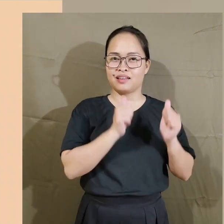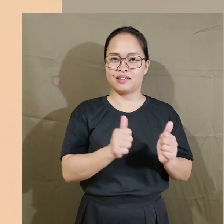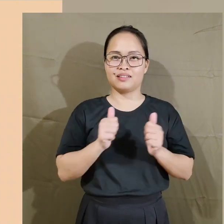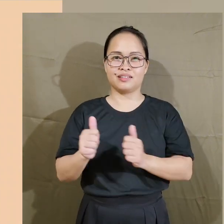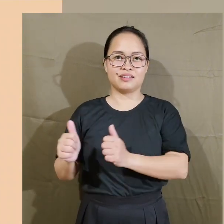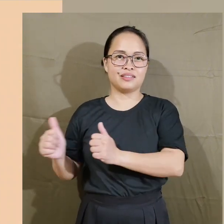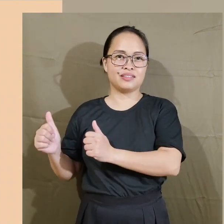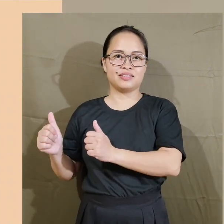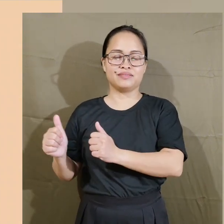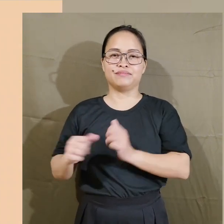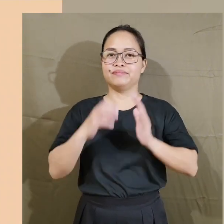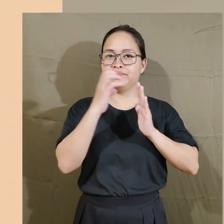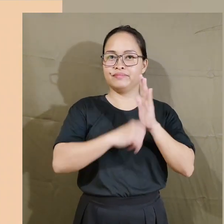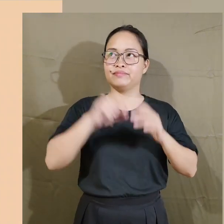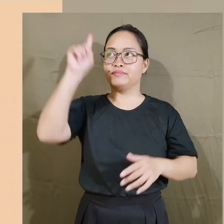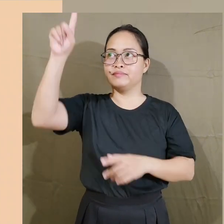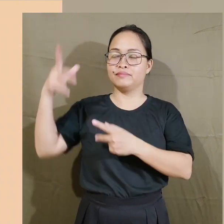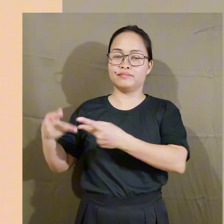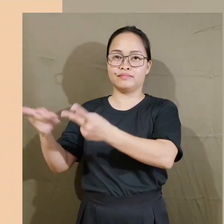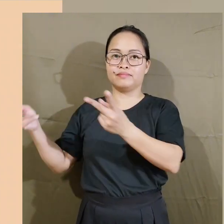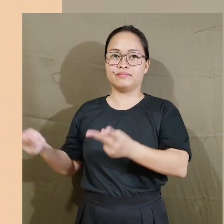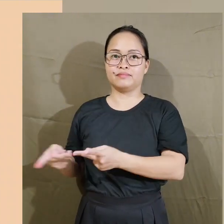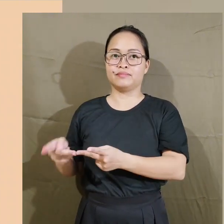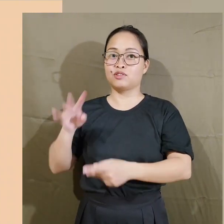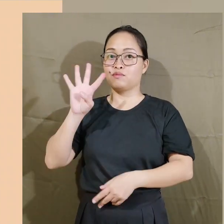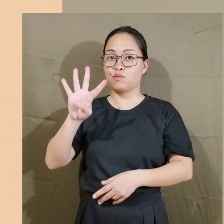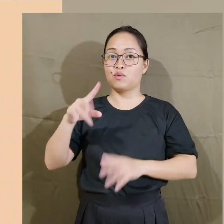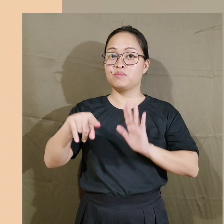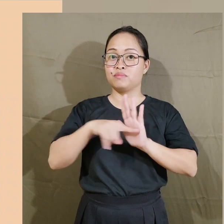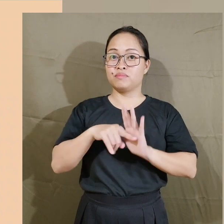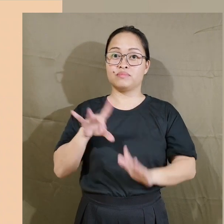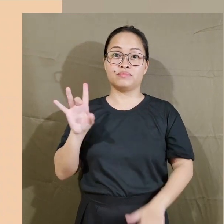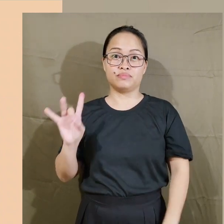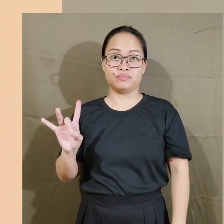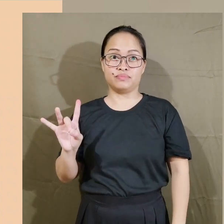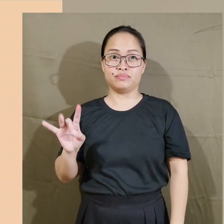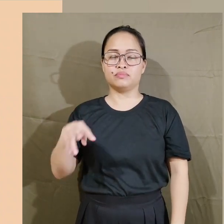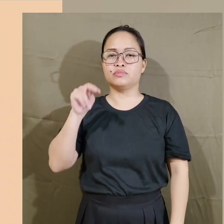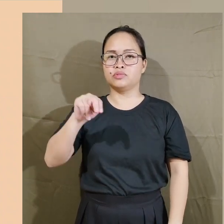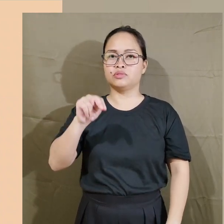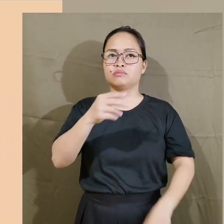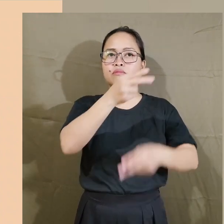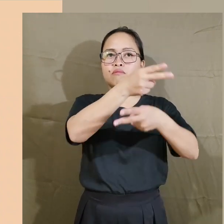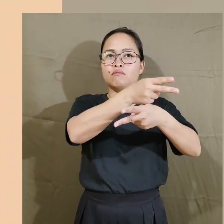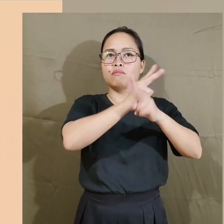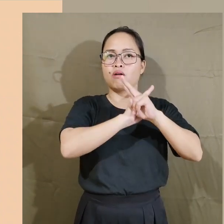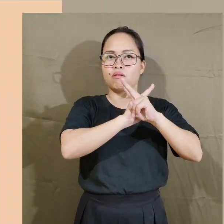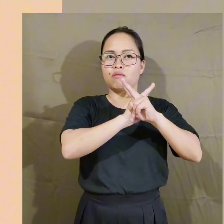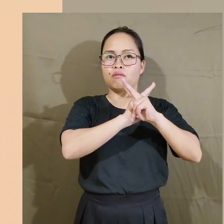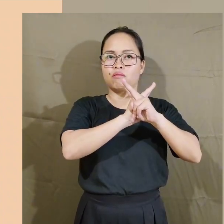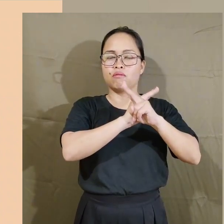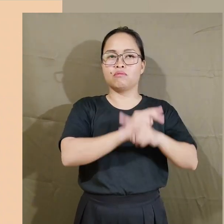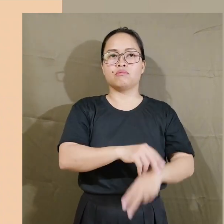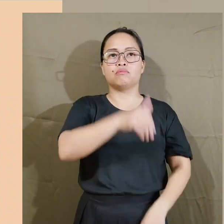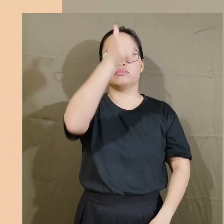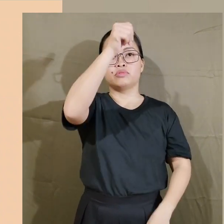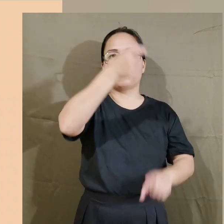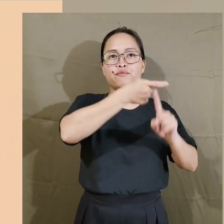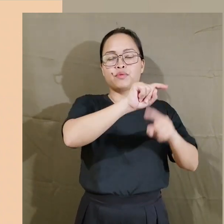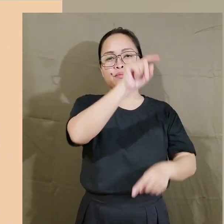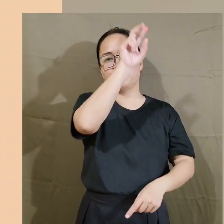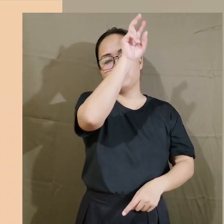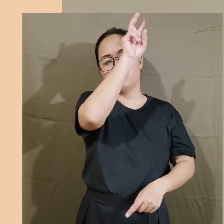Now let's start subtracting in ones place. 4 minus 8, so we need to borrow 10 from tens